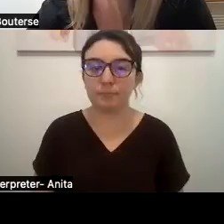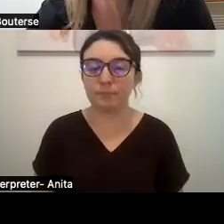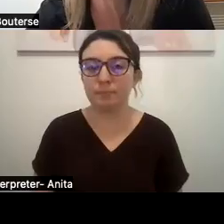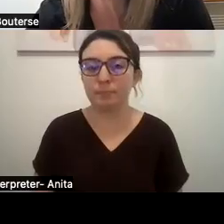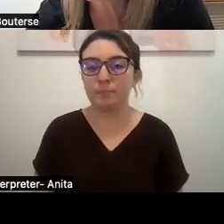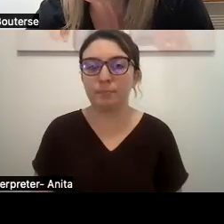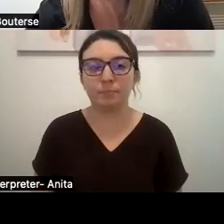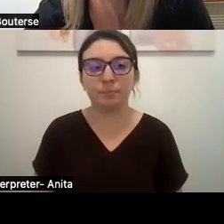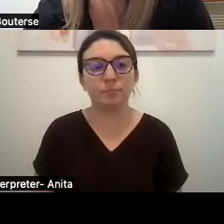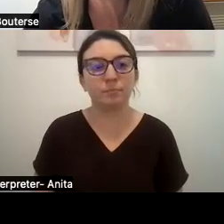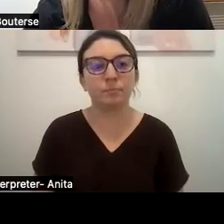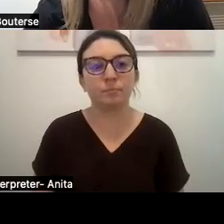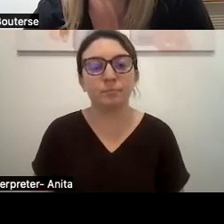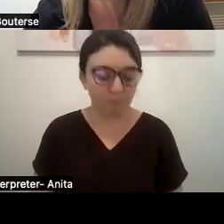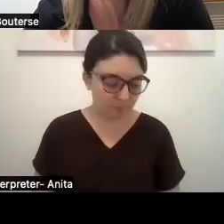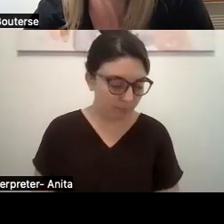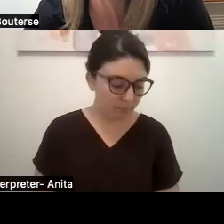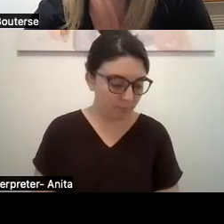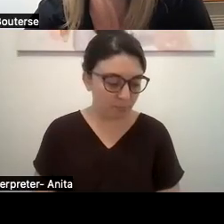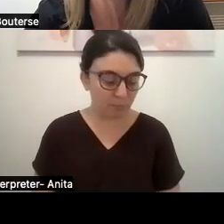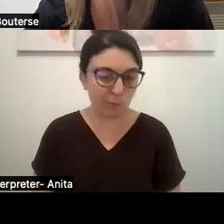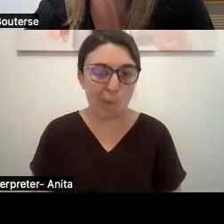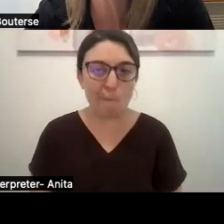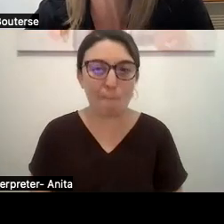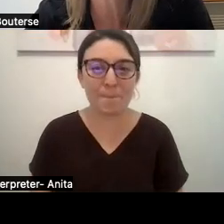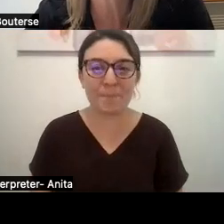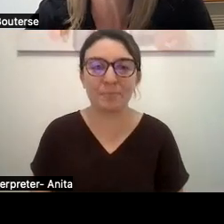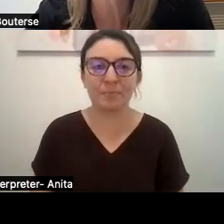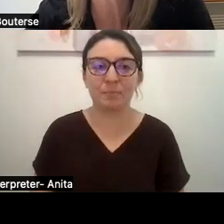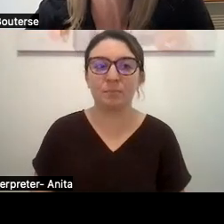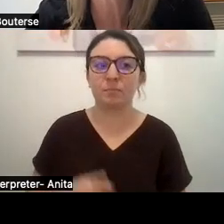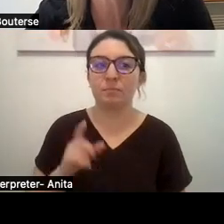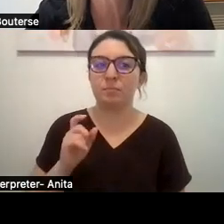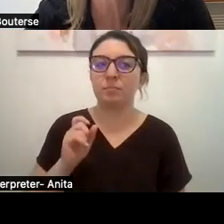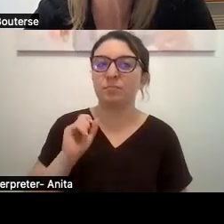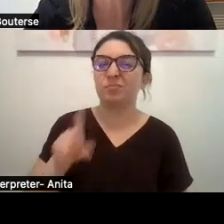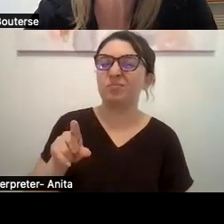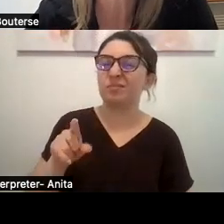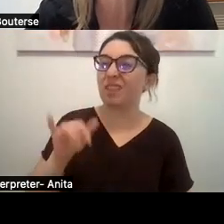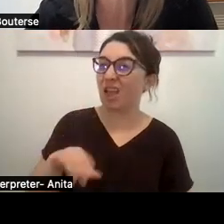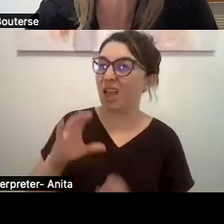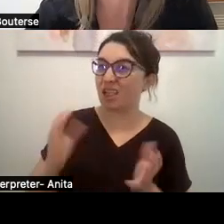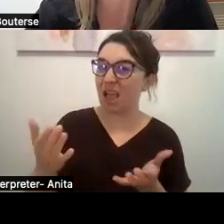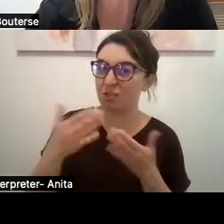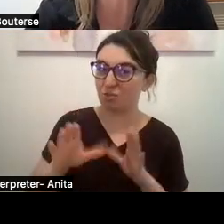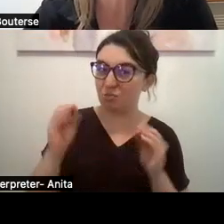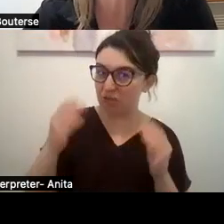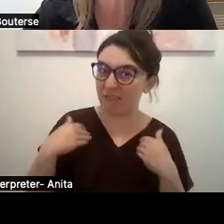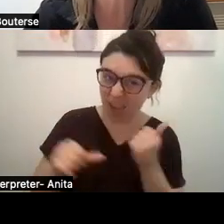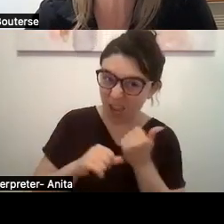lose any in the chat. Do the classroom teachers have aides? So we do